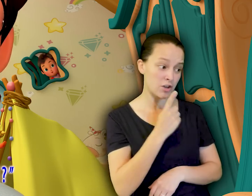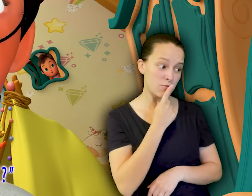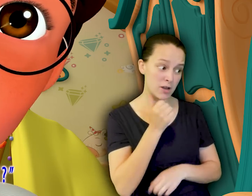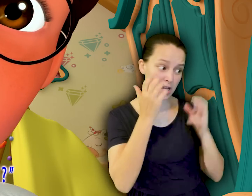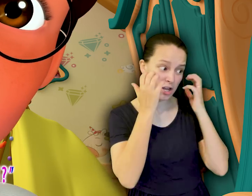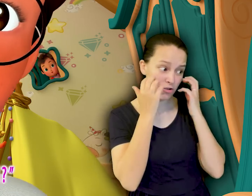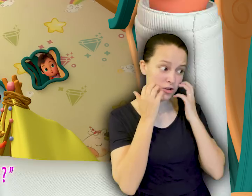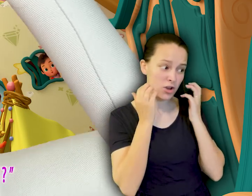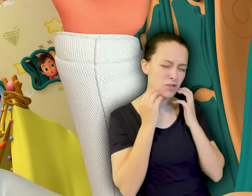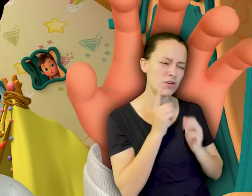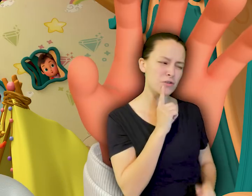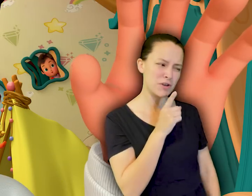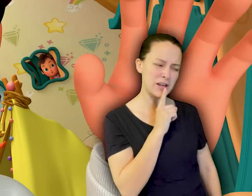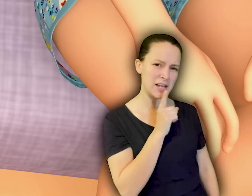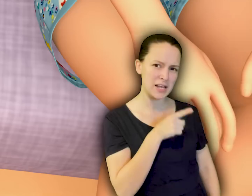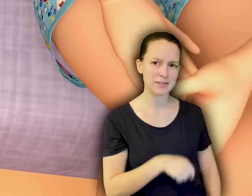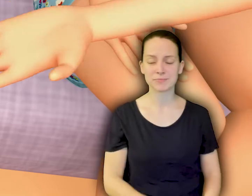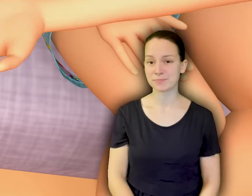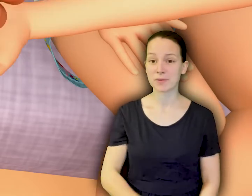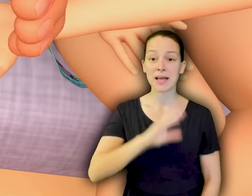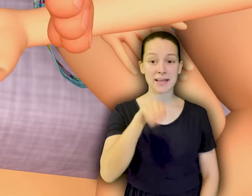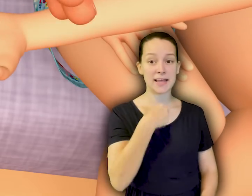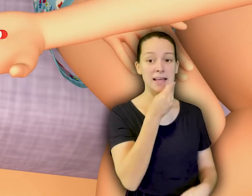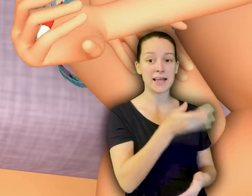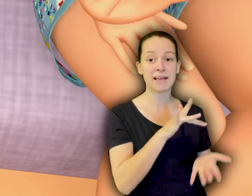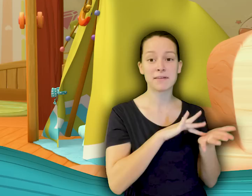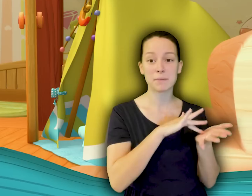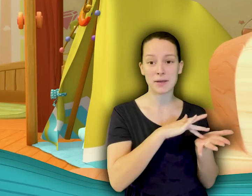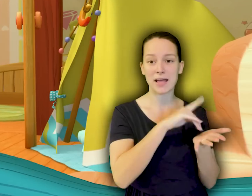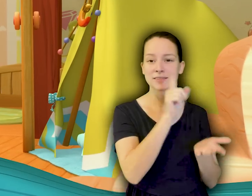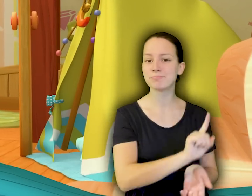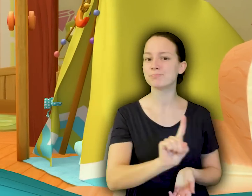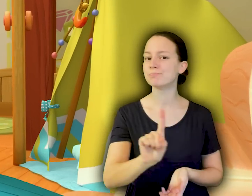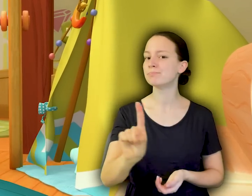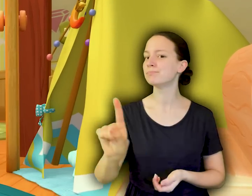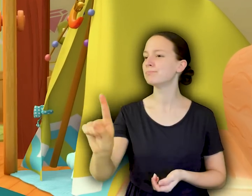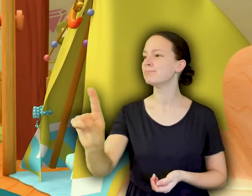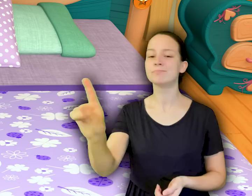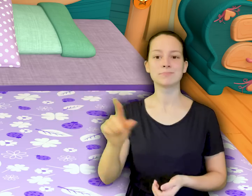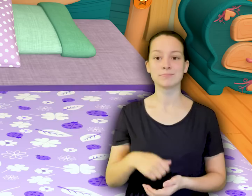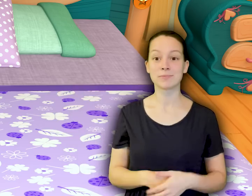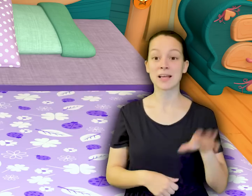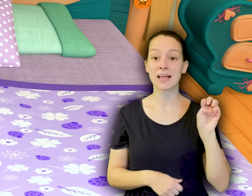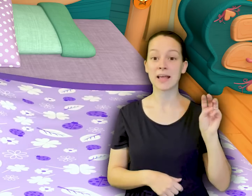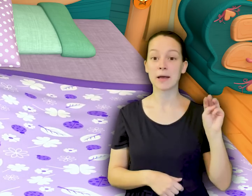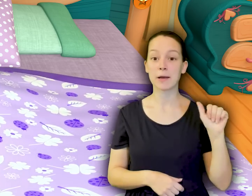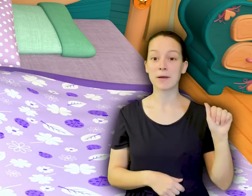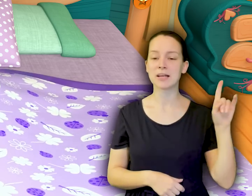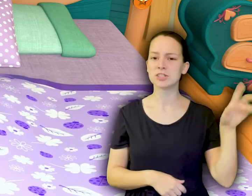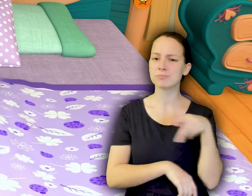Miss are those bumps really red he gave her pills and he went away Emma